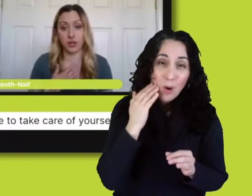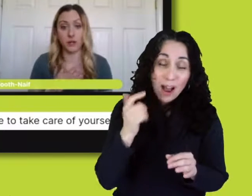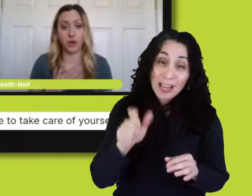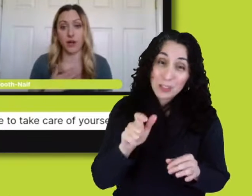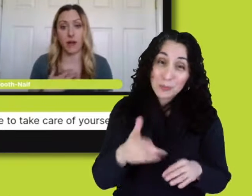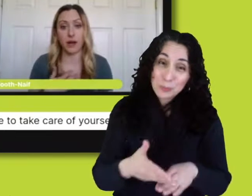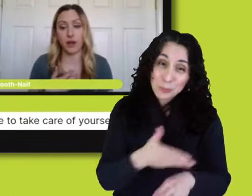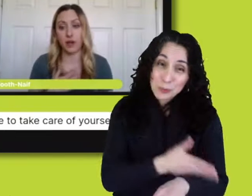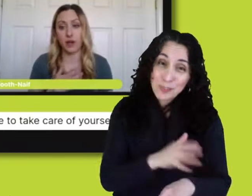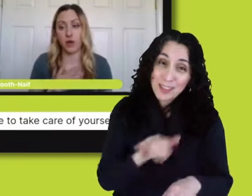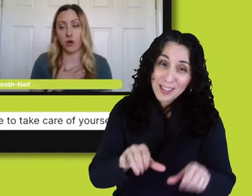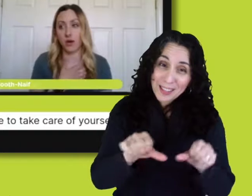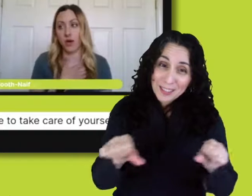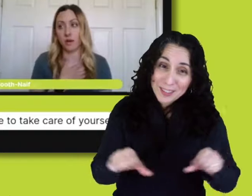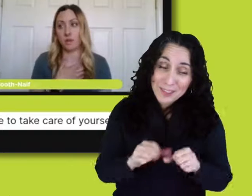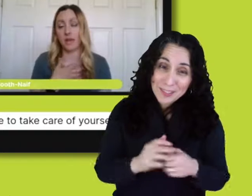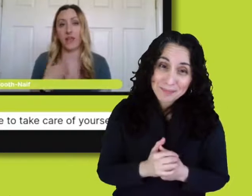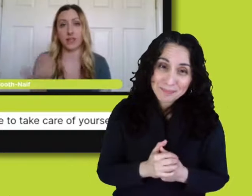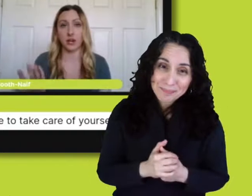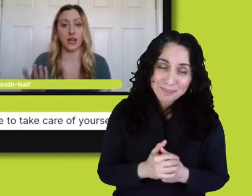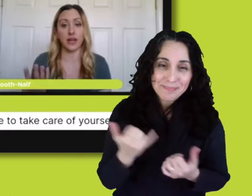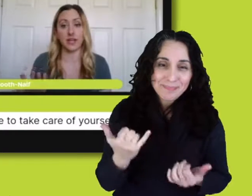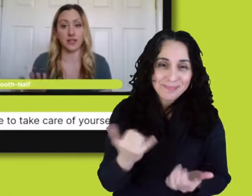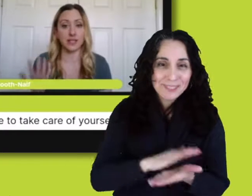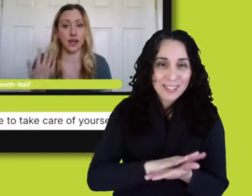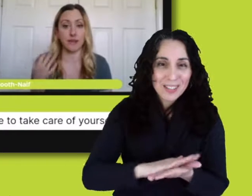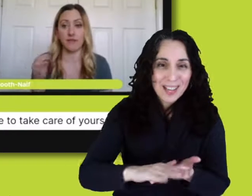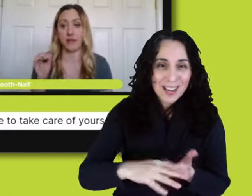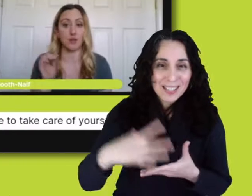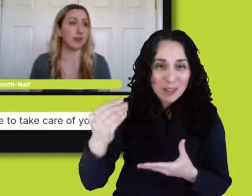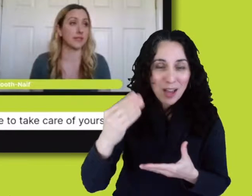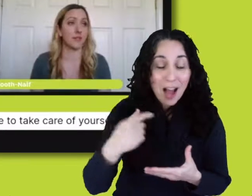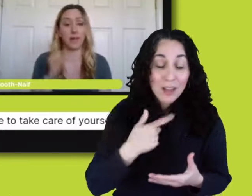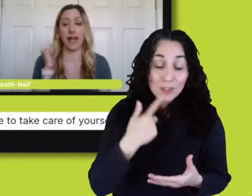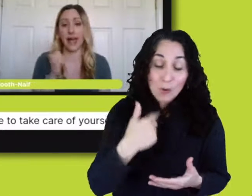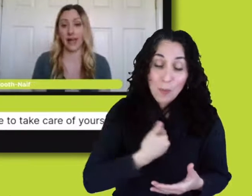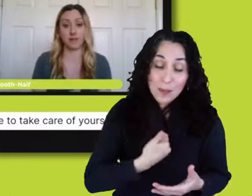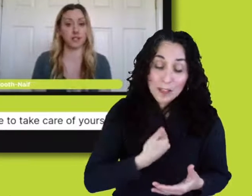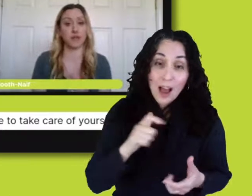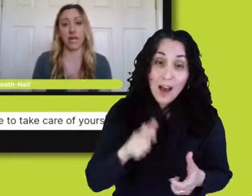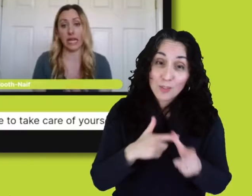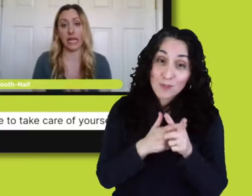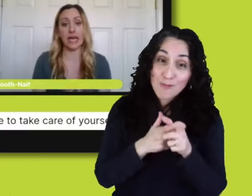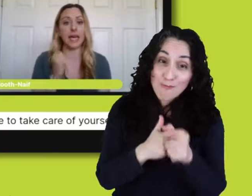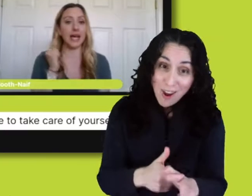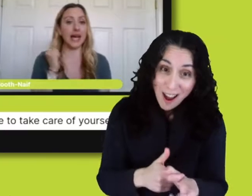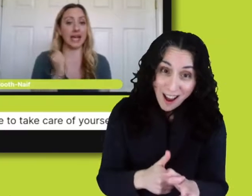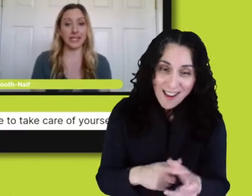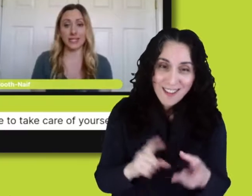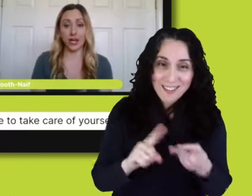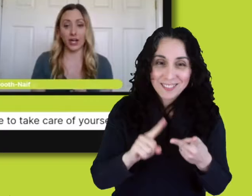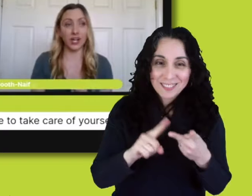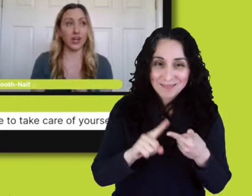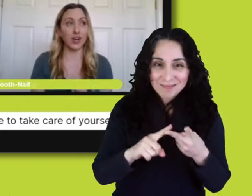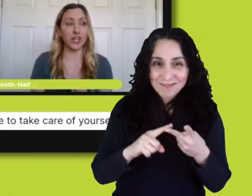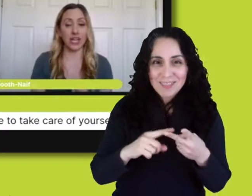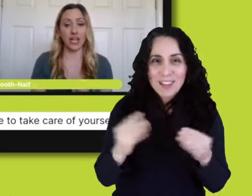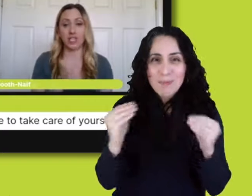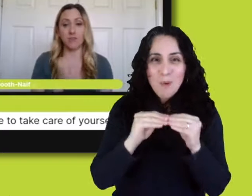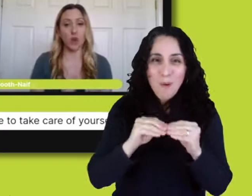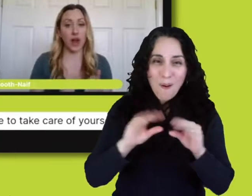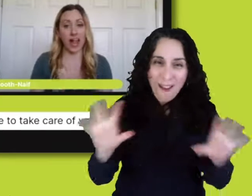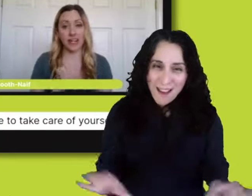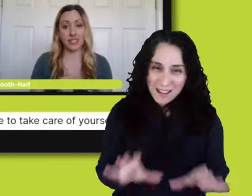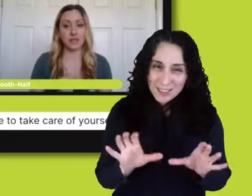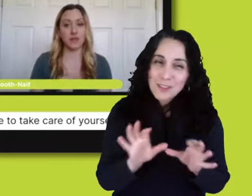I for sure need to work on that better. Now that it's starting to get nice outside, I told myself, I'm like, I have to start running. I need to start,